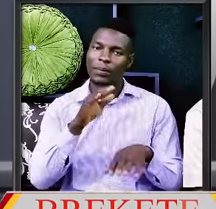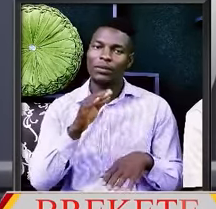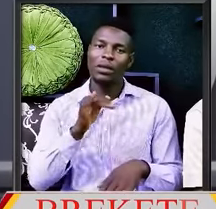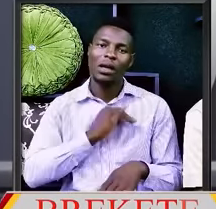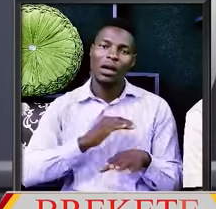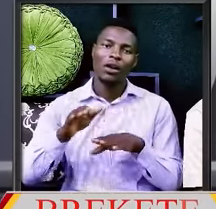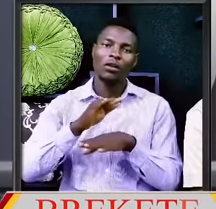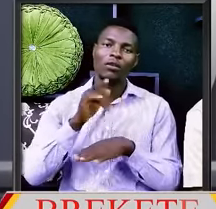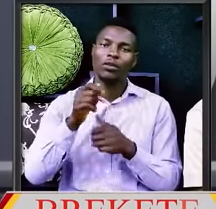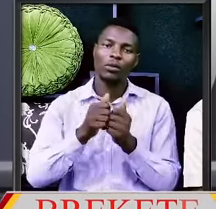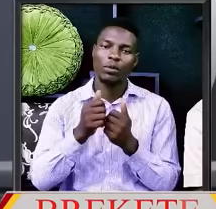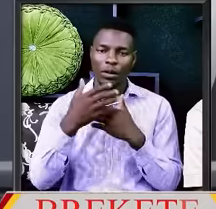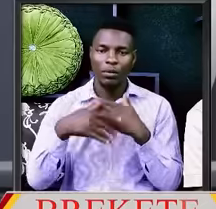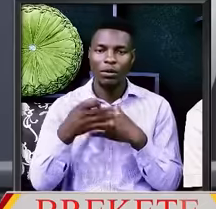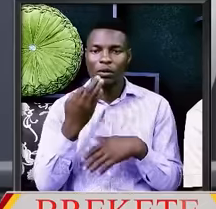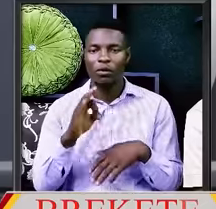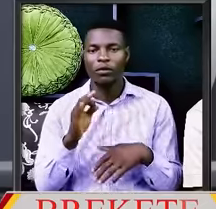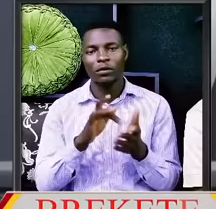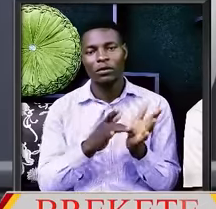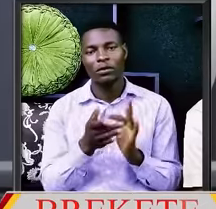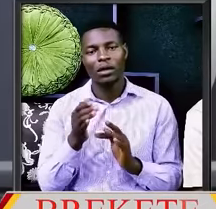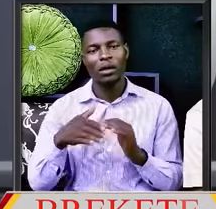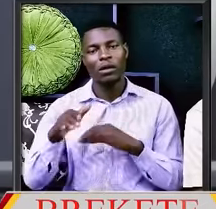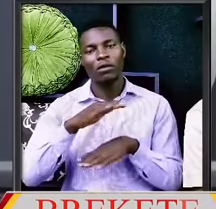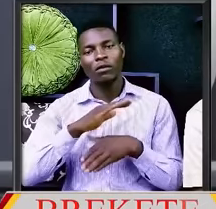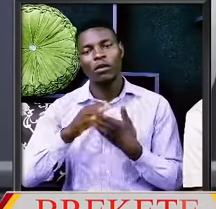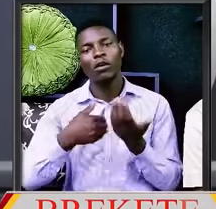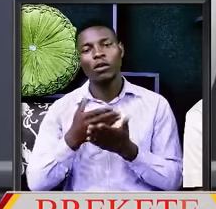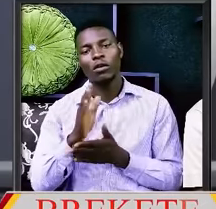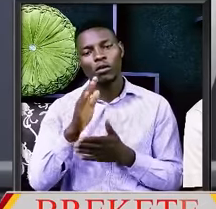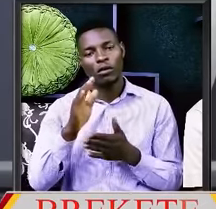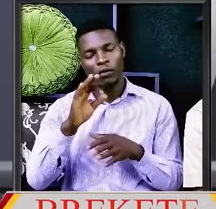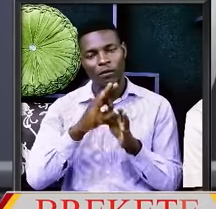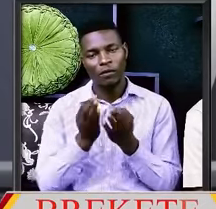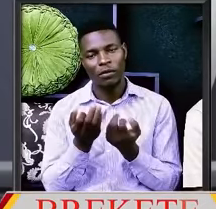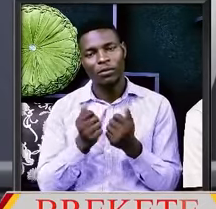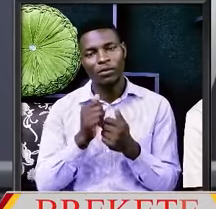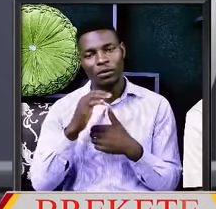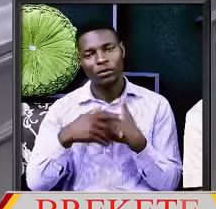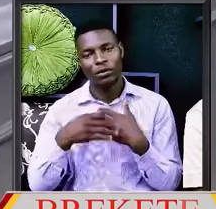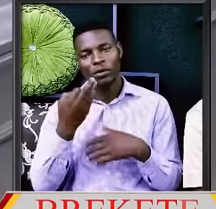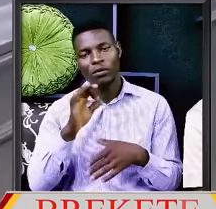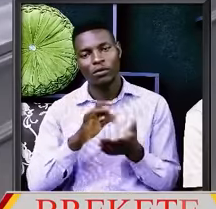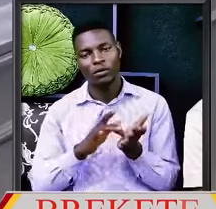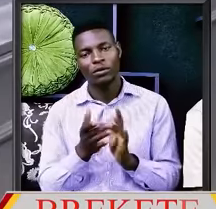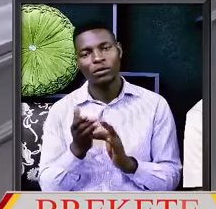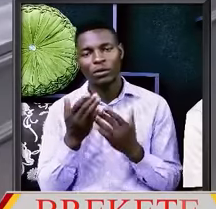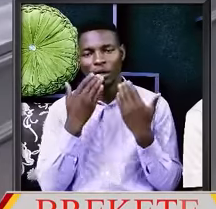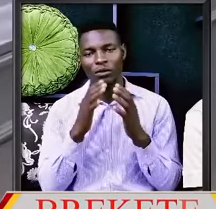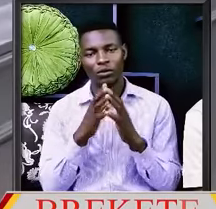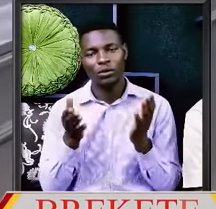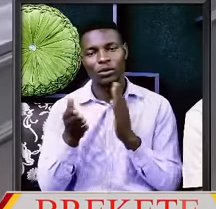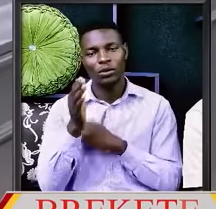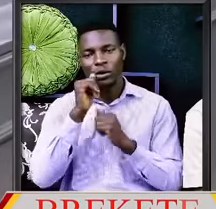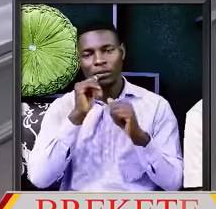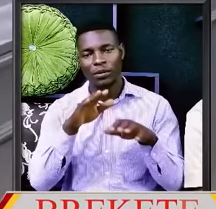ma'am. I cover you with the blood of Jesus. Amen. I cover all your family with the blood of Jesus, sir. Yes, Lord. Thank you so much, sir. Thank God bless you, sir. And